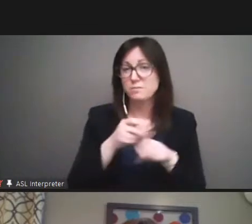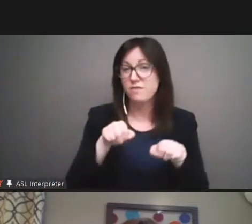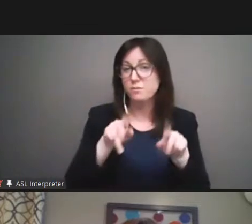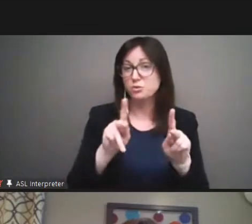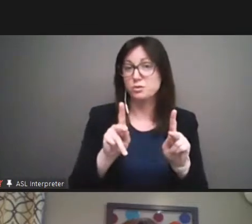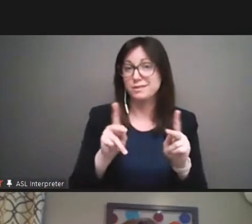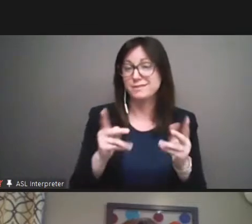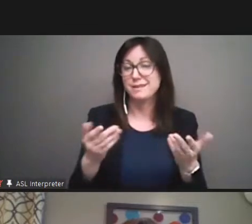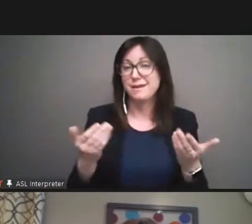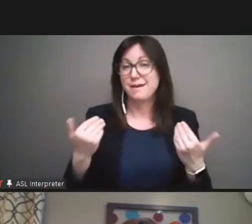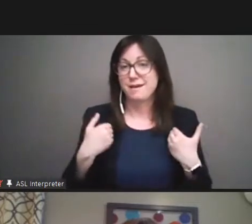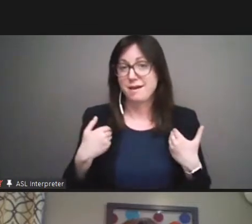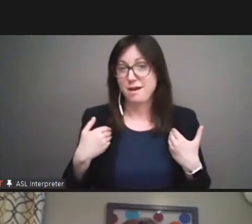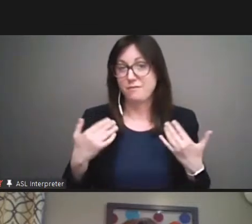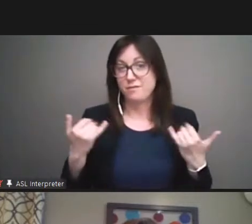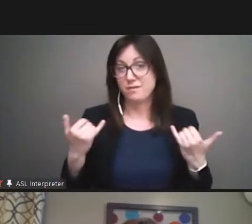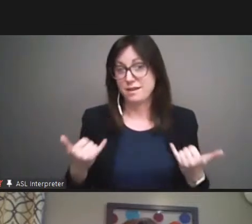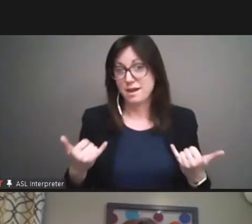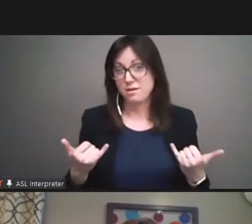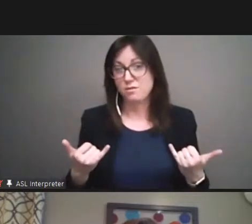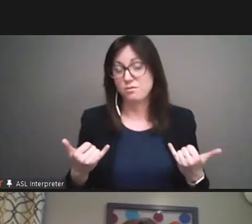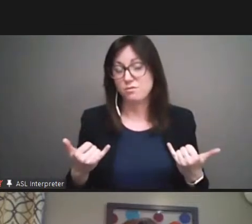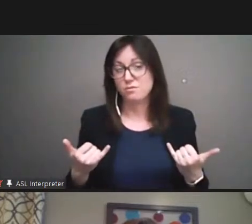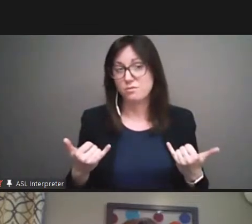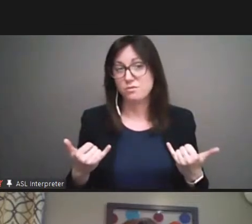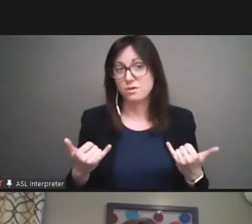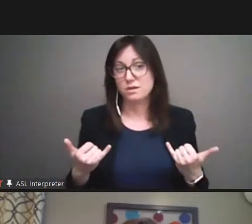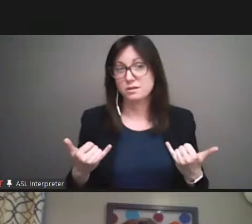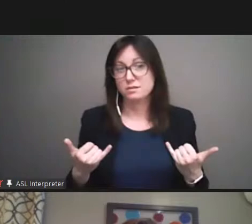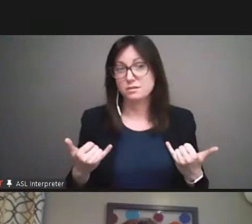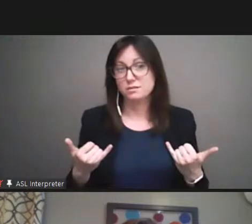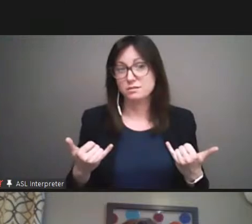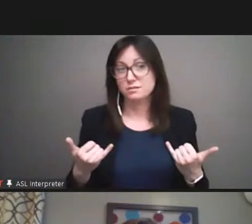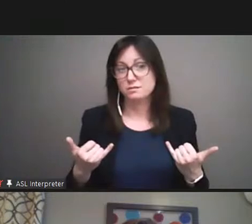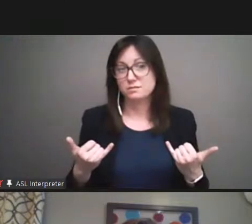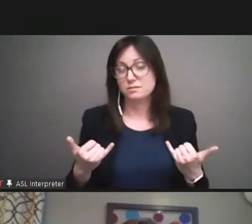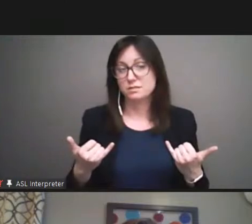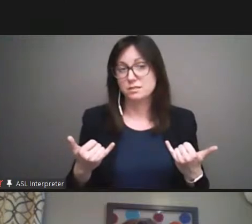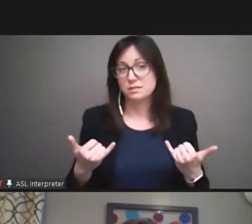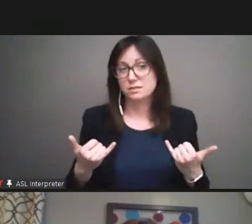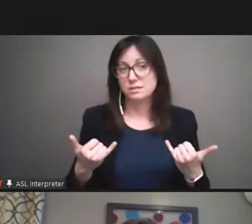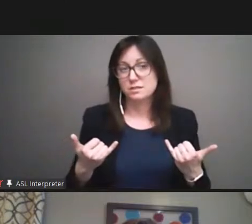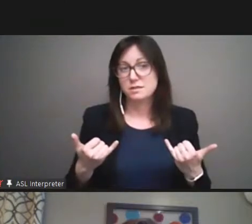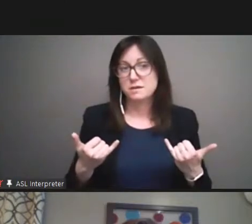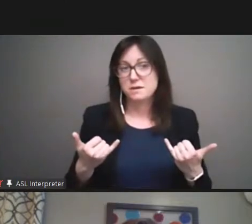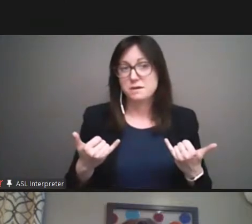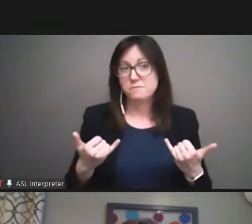has, maybe the circumstances around COVID have presented us with in terms of